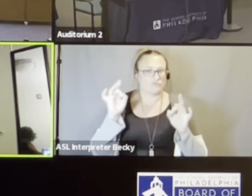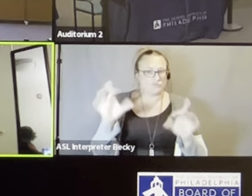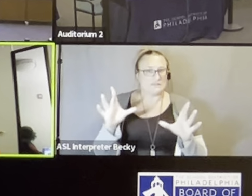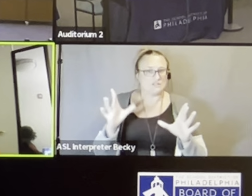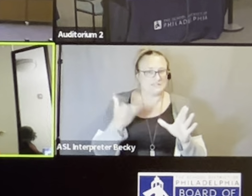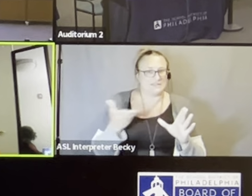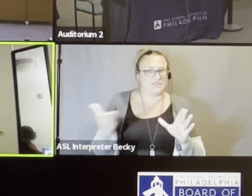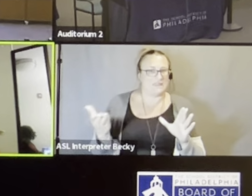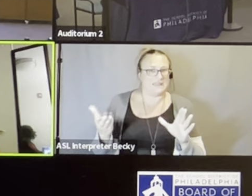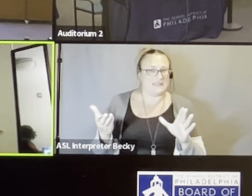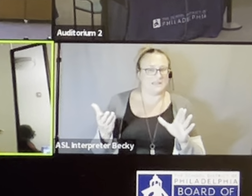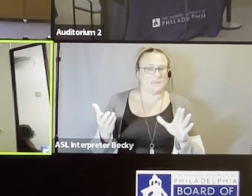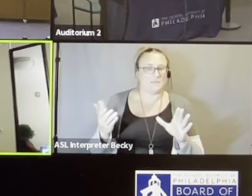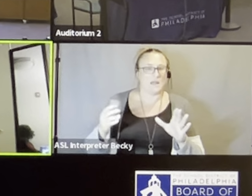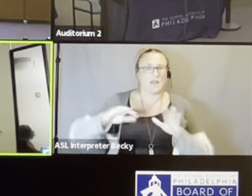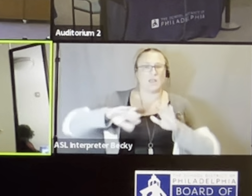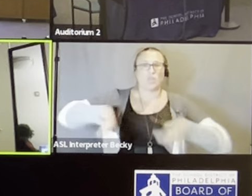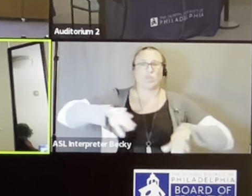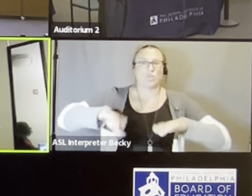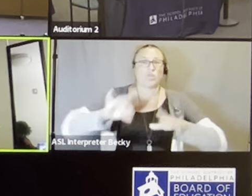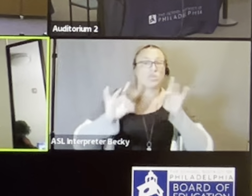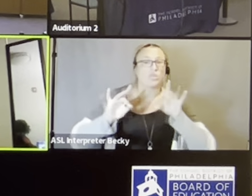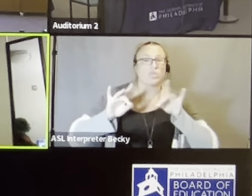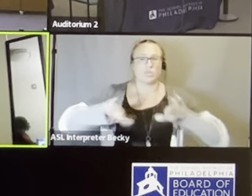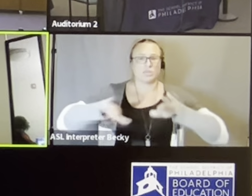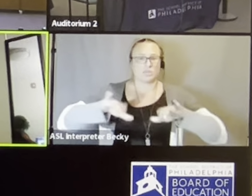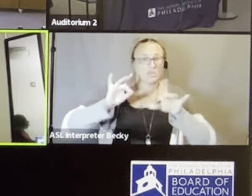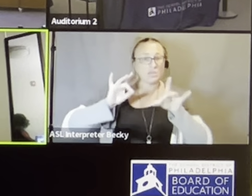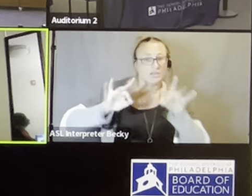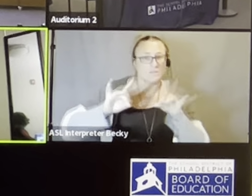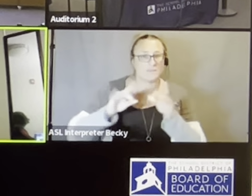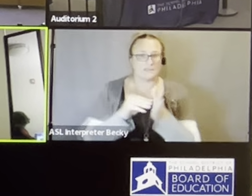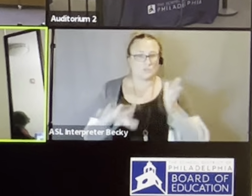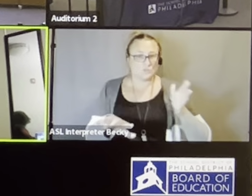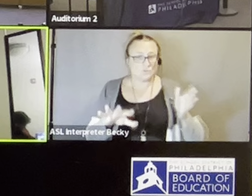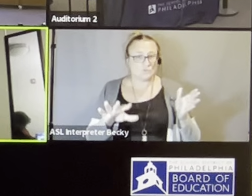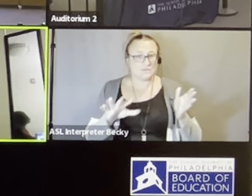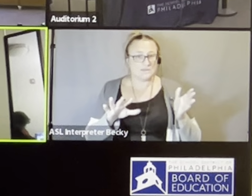thing by cherry picking students,